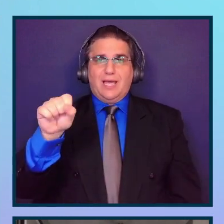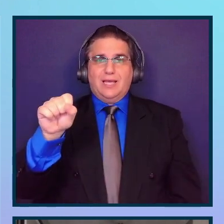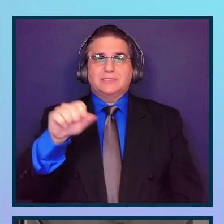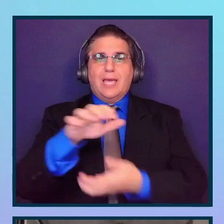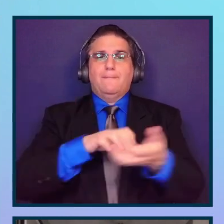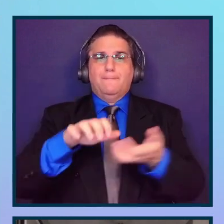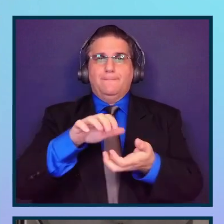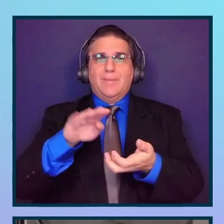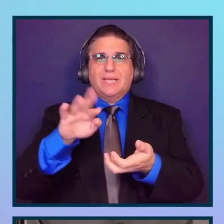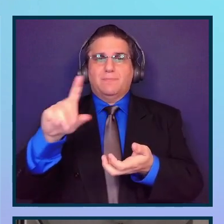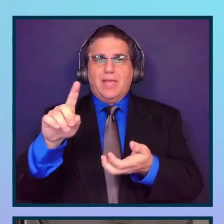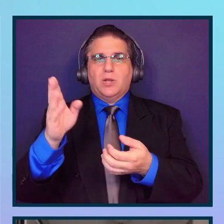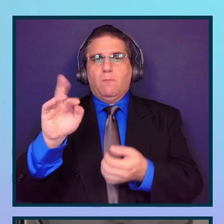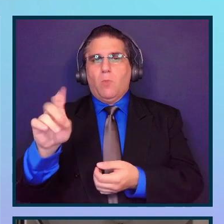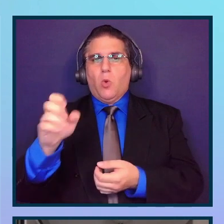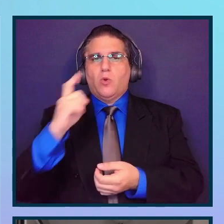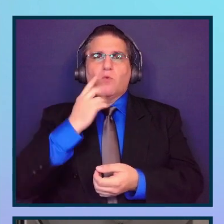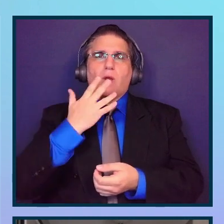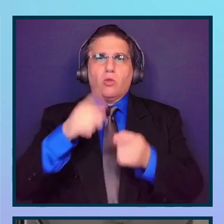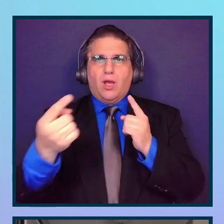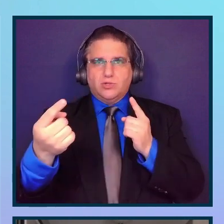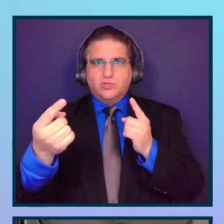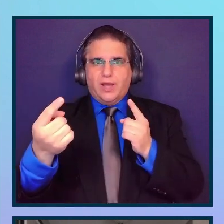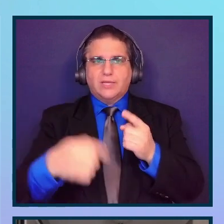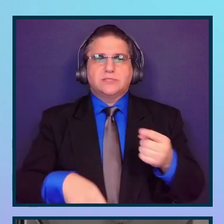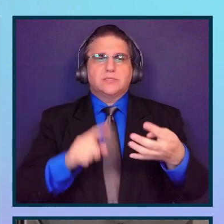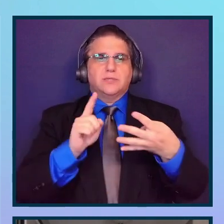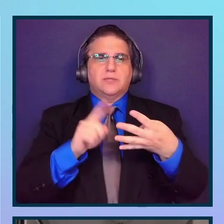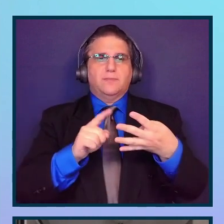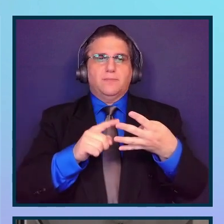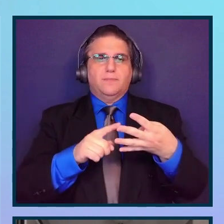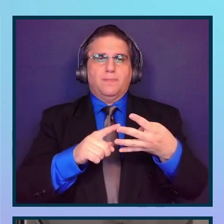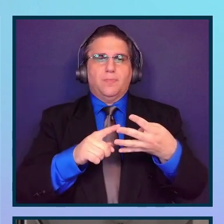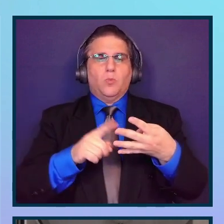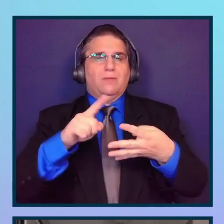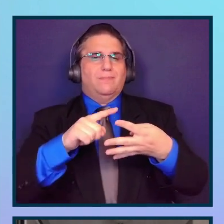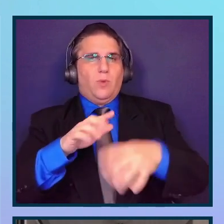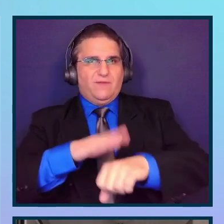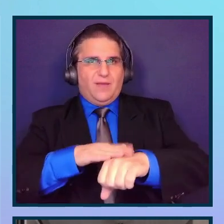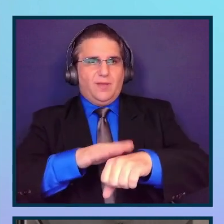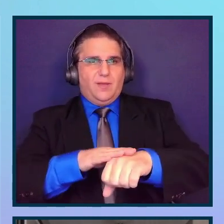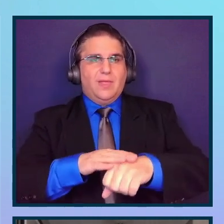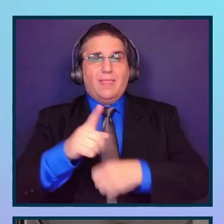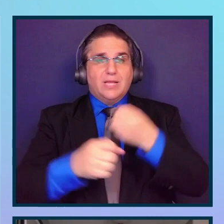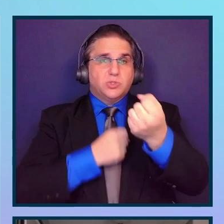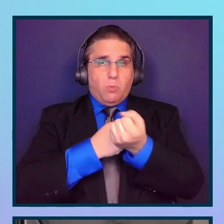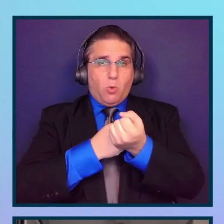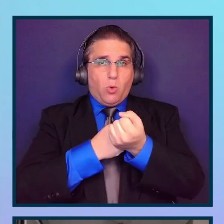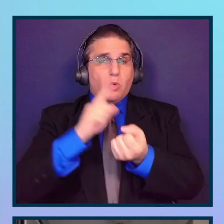CSS mixed blend mode for color contrast. There is a caveat. The support only